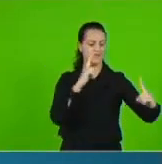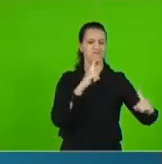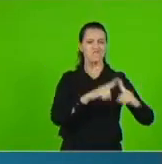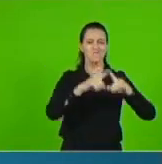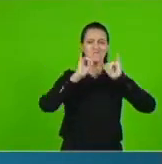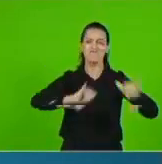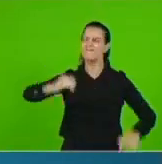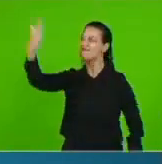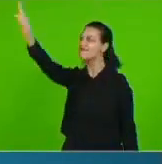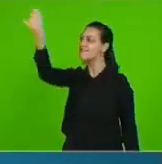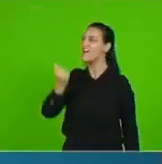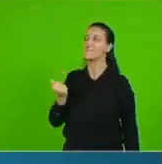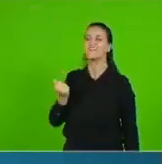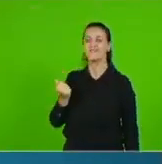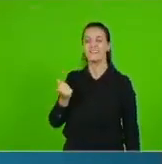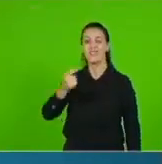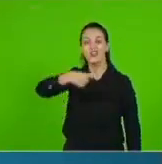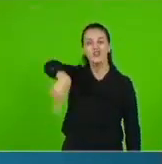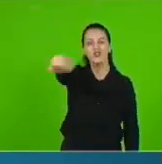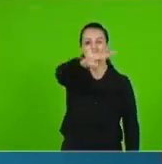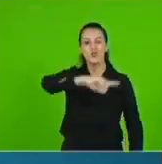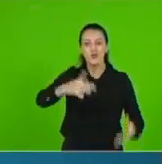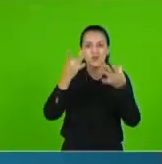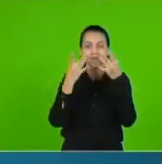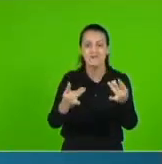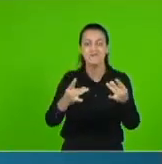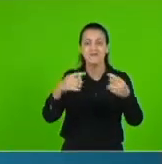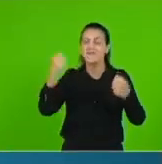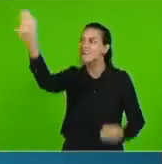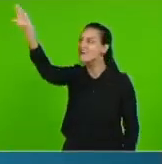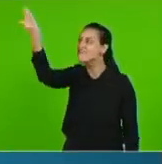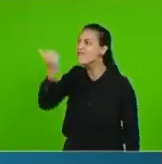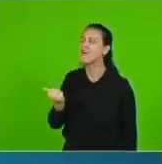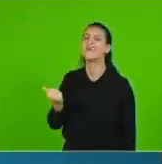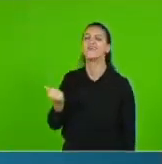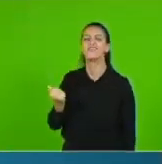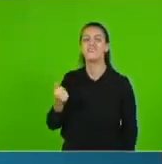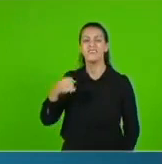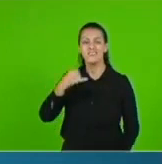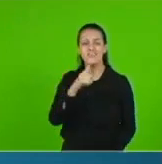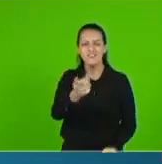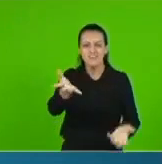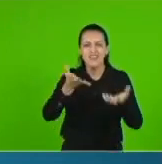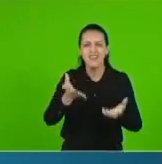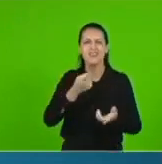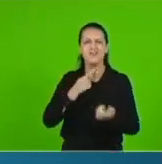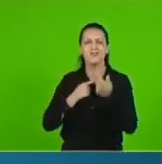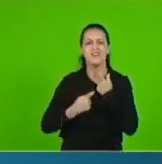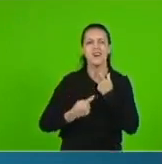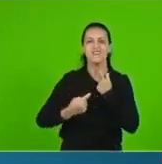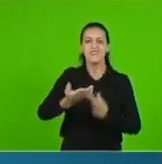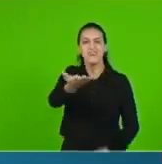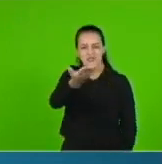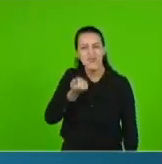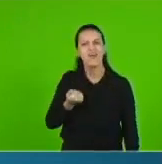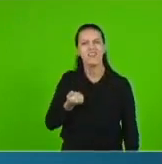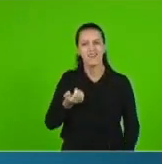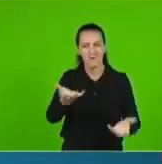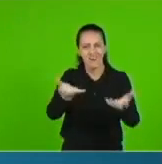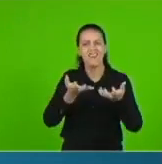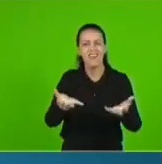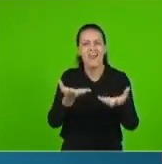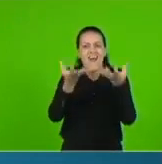bride says, come. And whoever hears says, come. And who are thirsty,